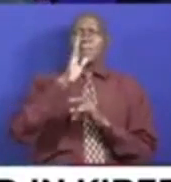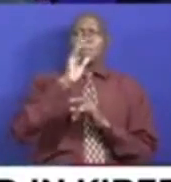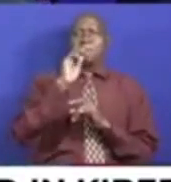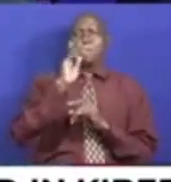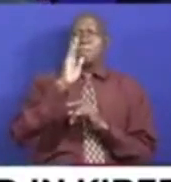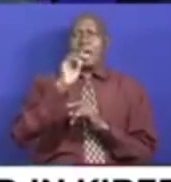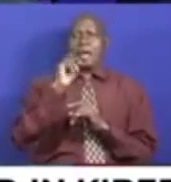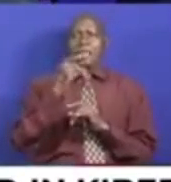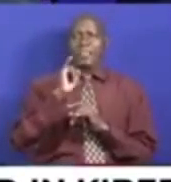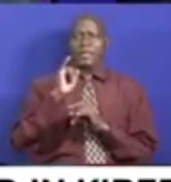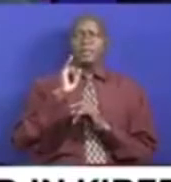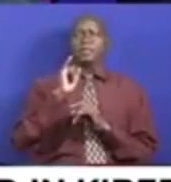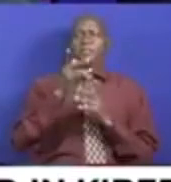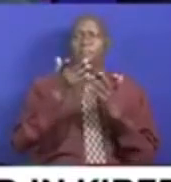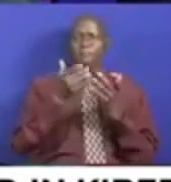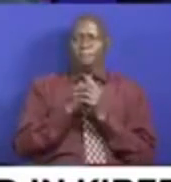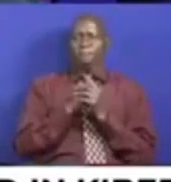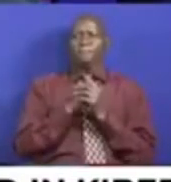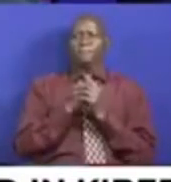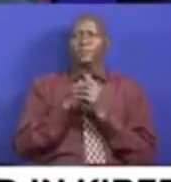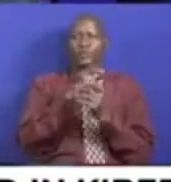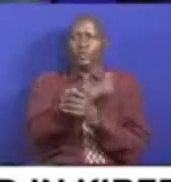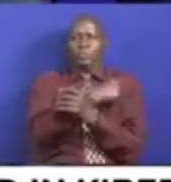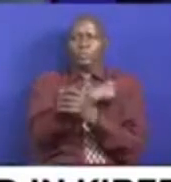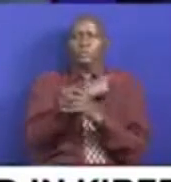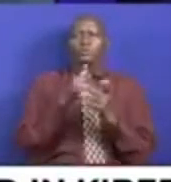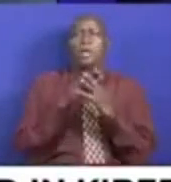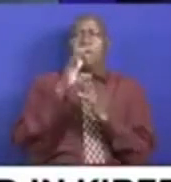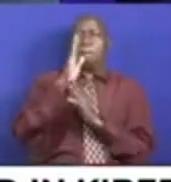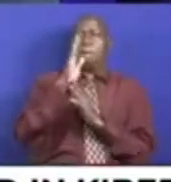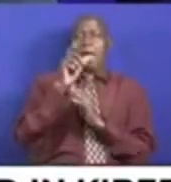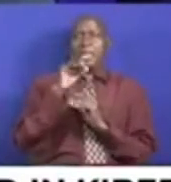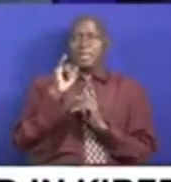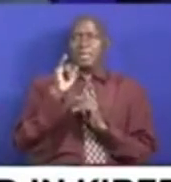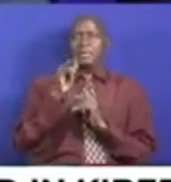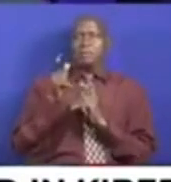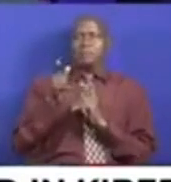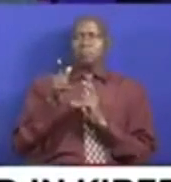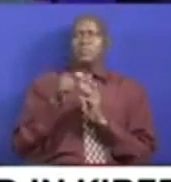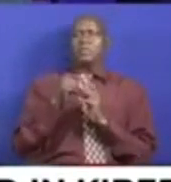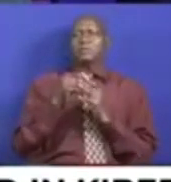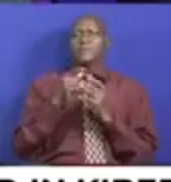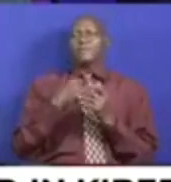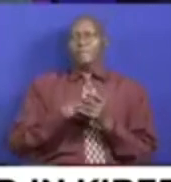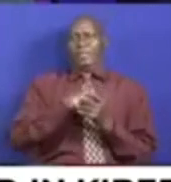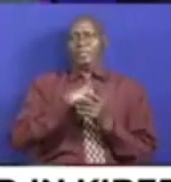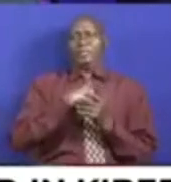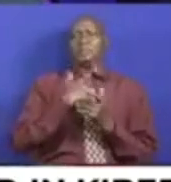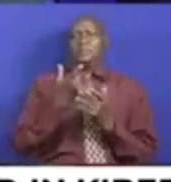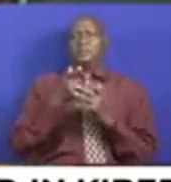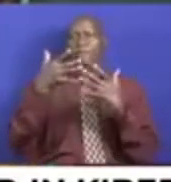Nairobi Metropolitan Service Director General Major Mohamed Badi visited the bereaved family and promised the county's